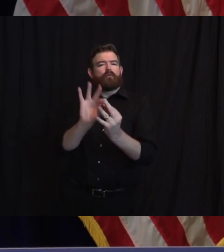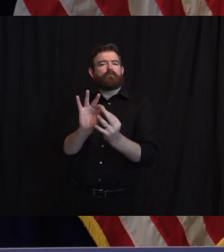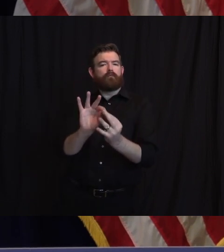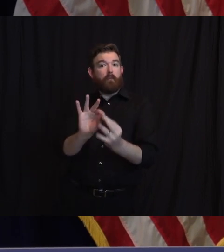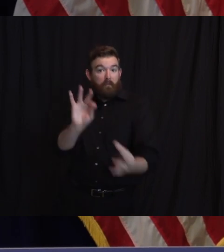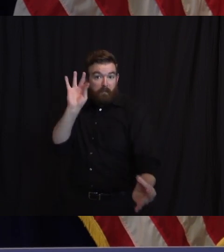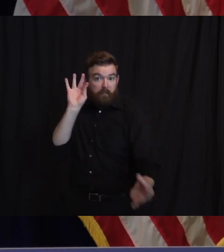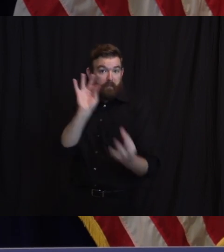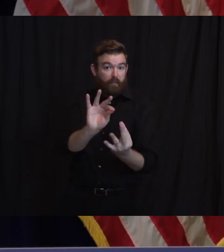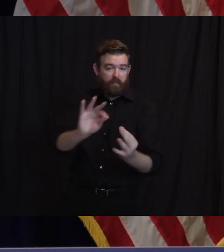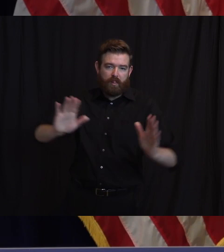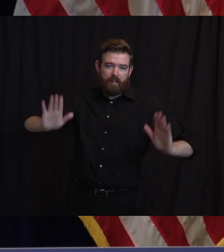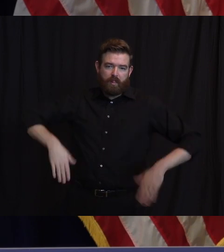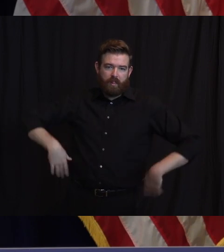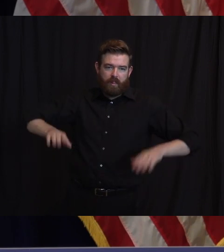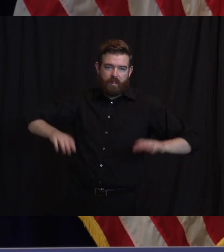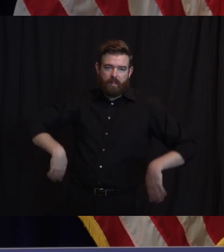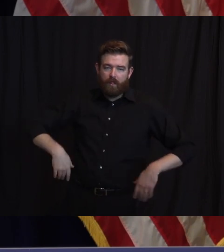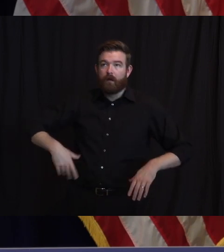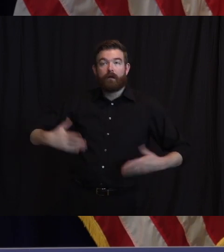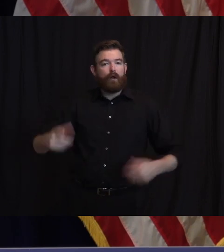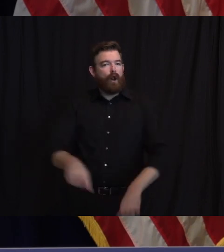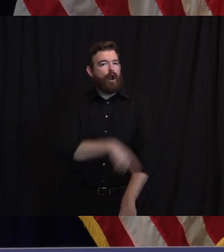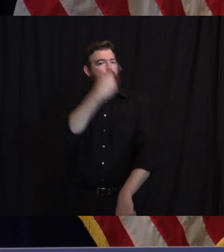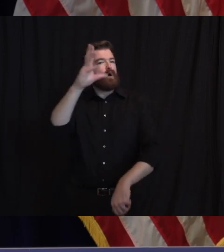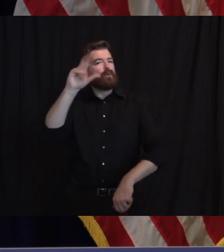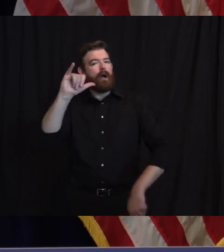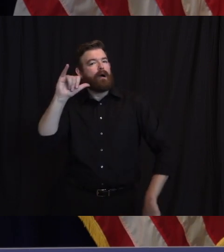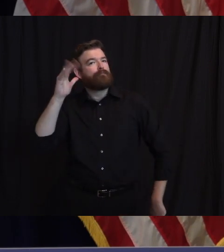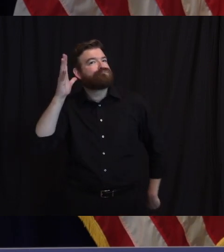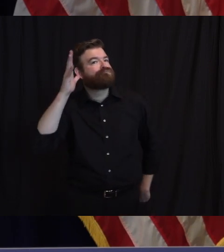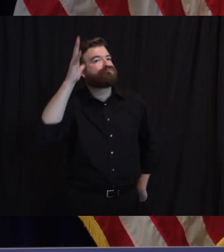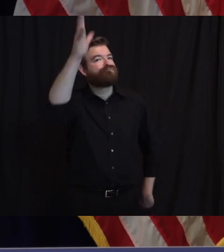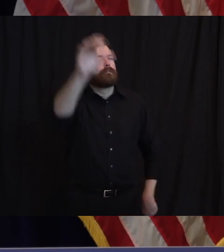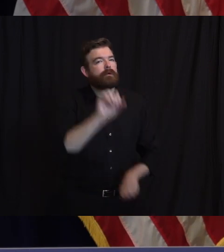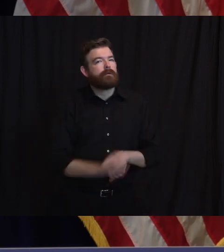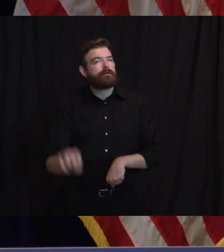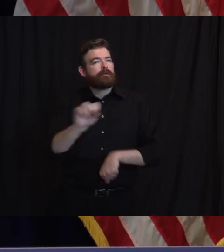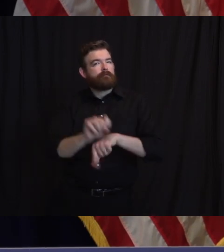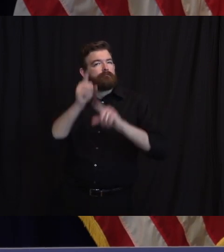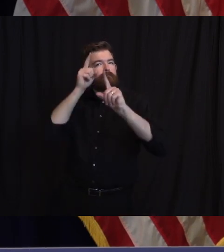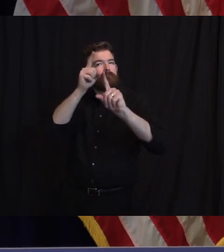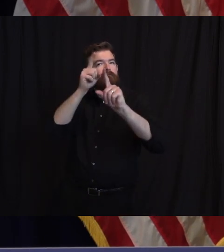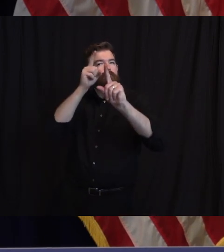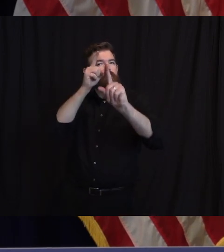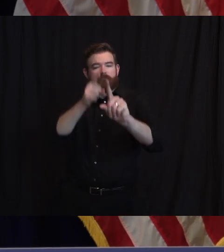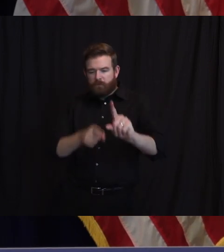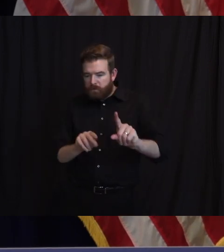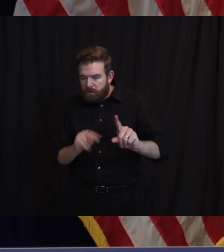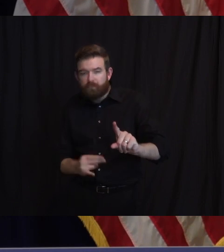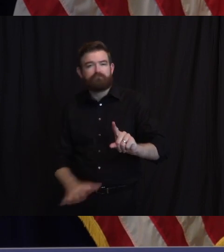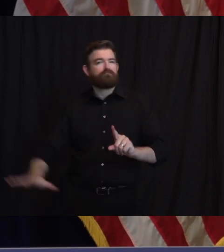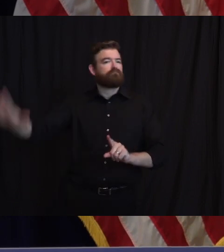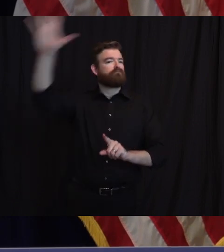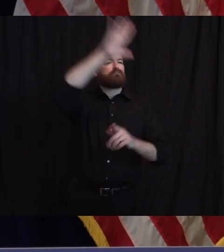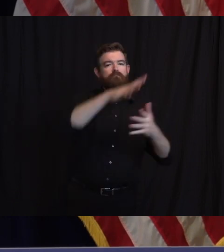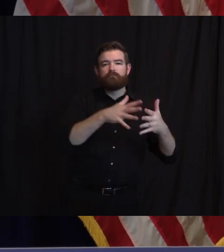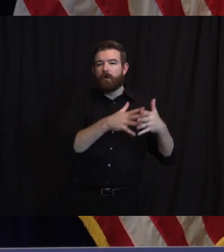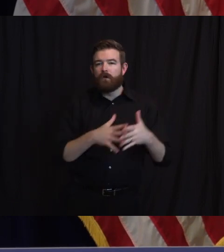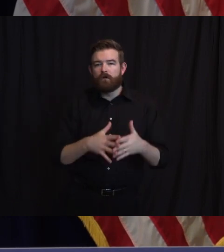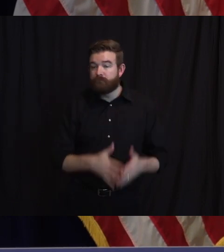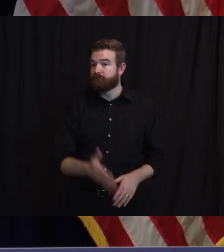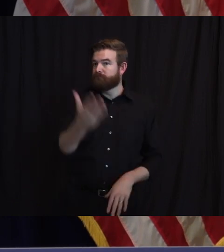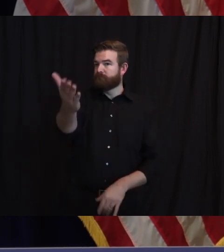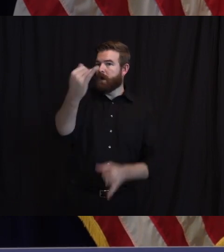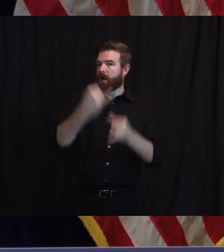as a state and as a nation. Thank you. You get to bring us out, sir. We're behind you here. Oh, hey, snuck up on me